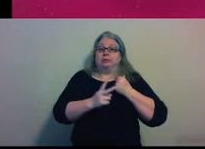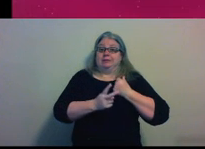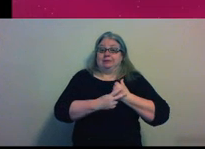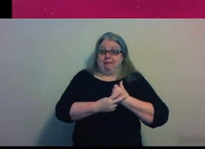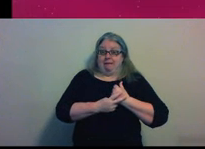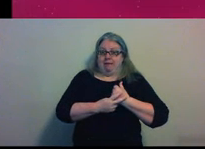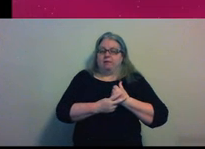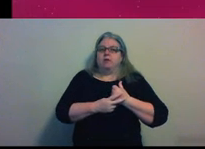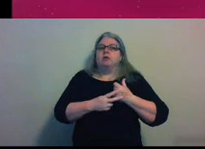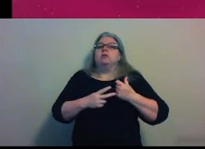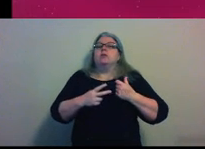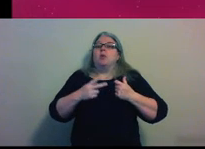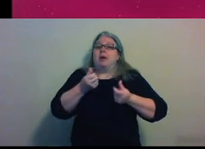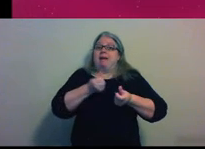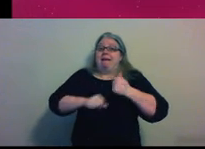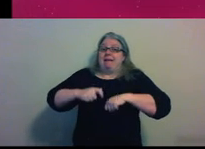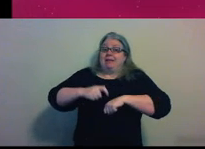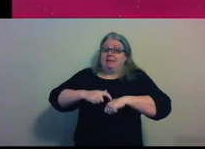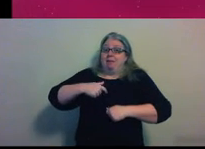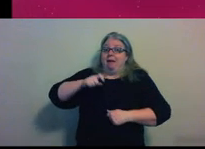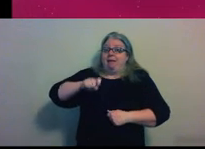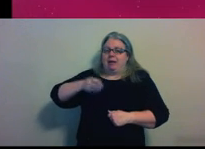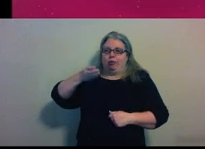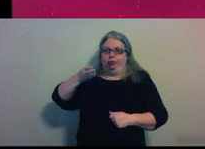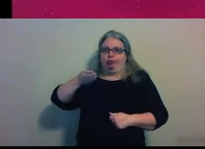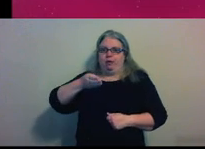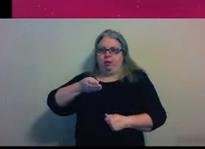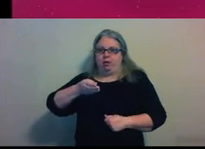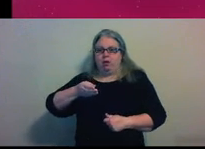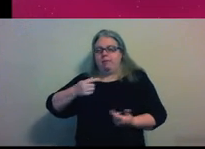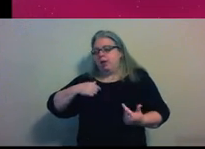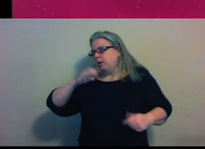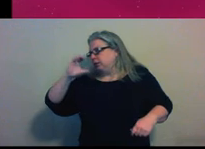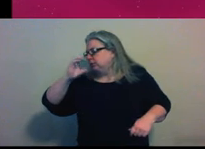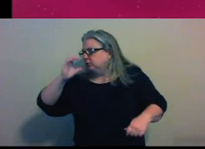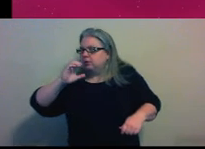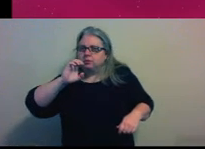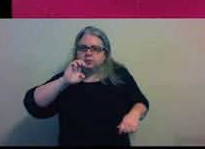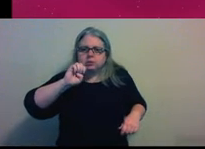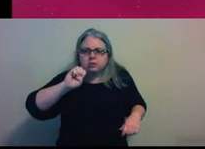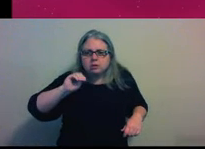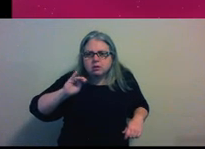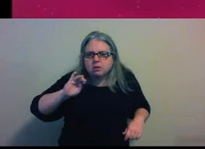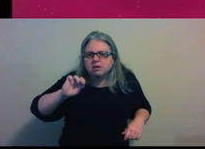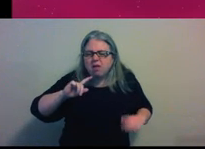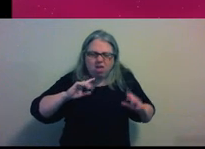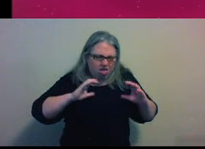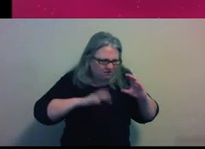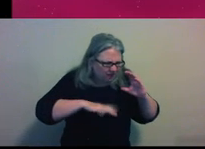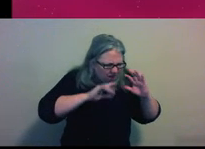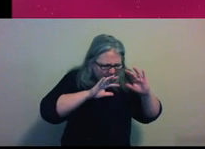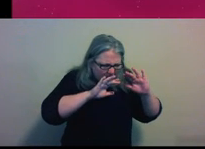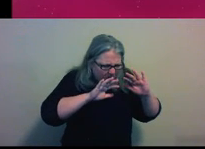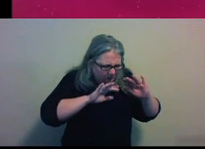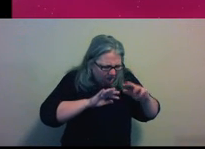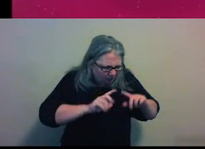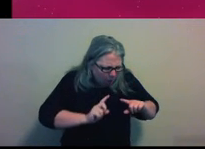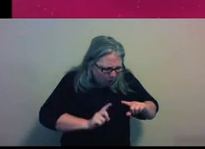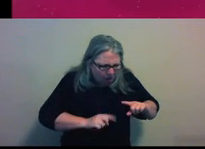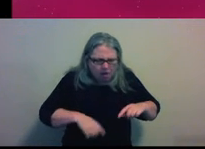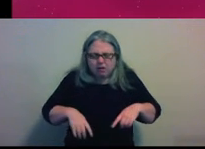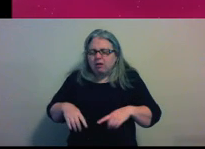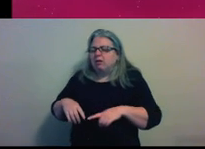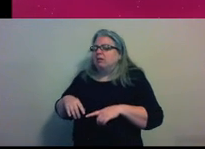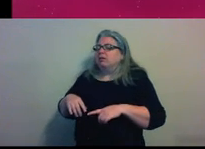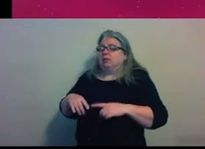way I can make sure that I have them directly when I need them, and I don't have to go and search through emails or into Google Classroom to find